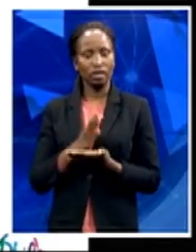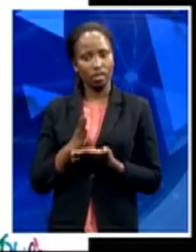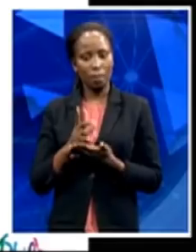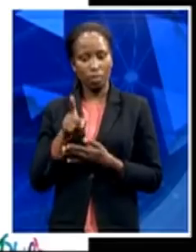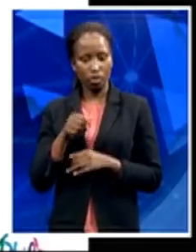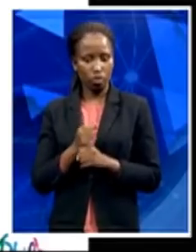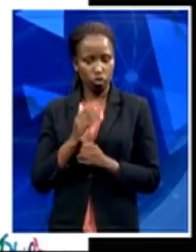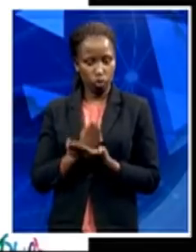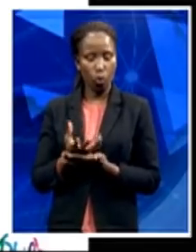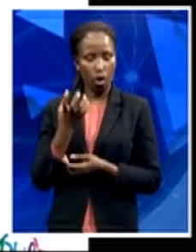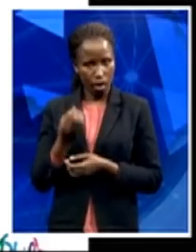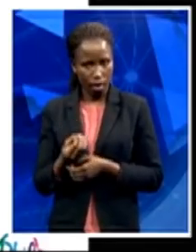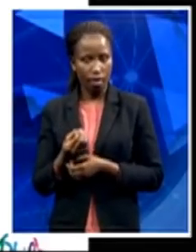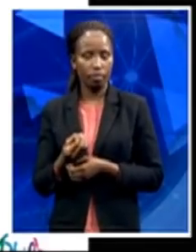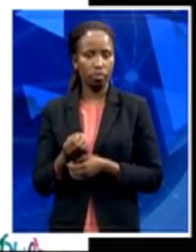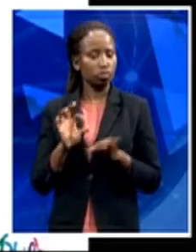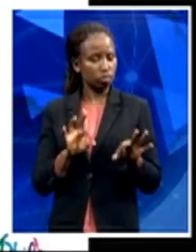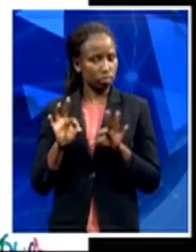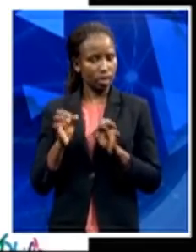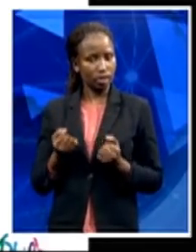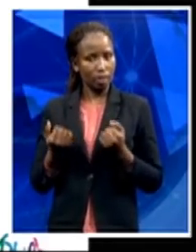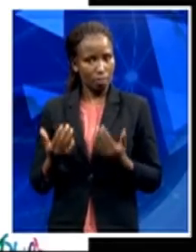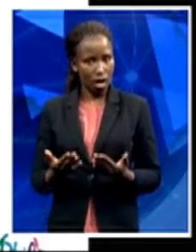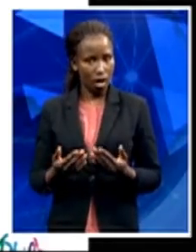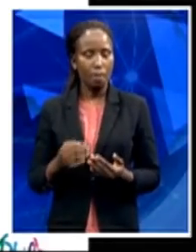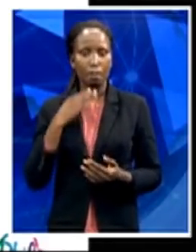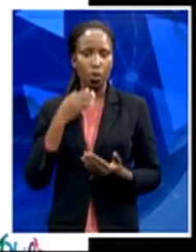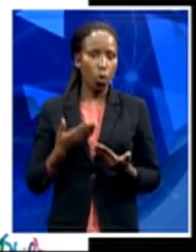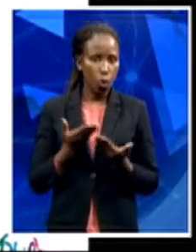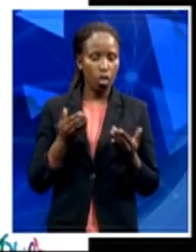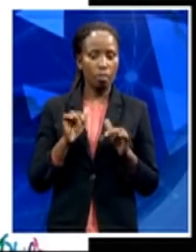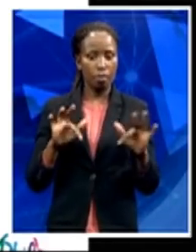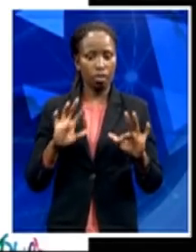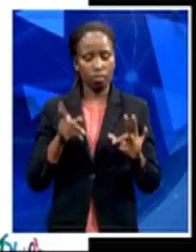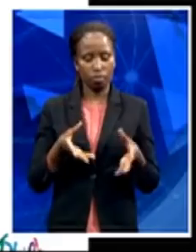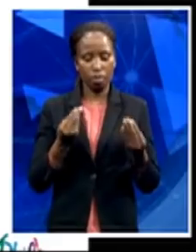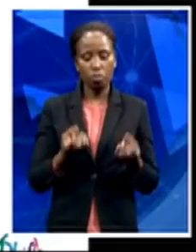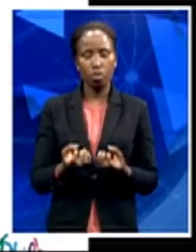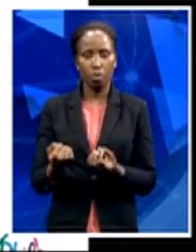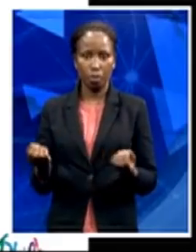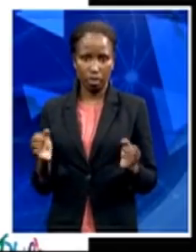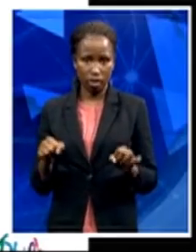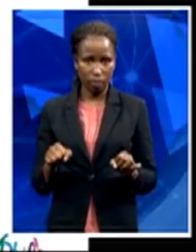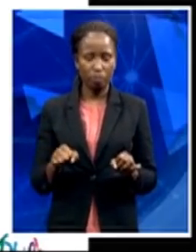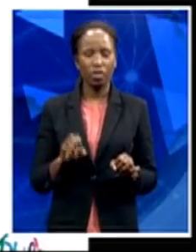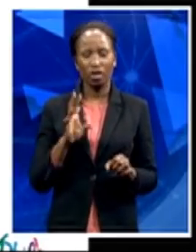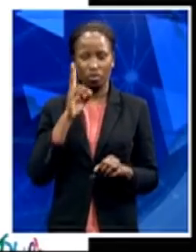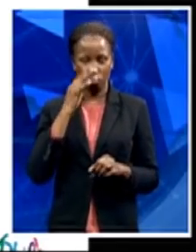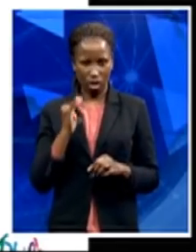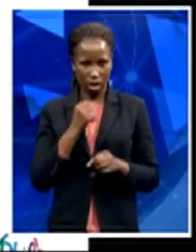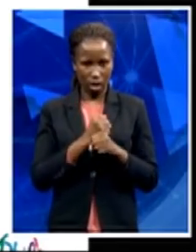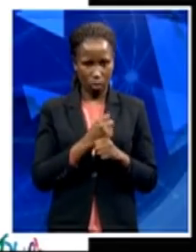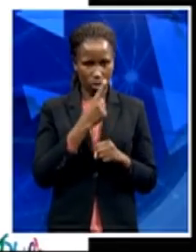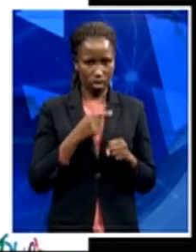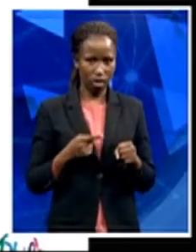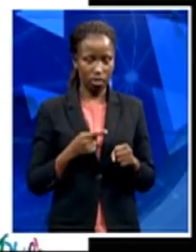supply. Everybody has ramped up, including if you look at Gauteng, it also increased its